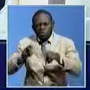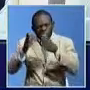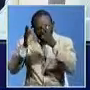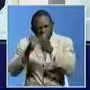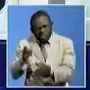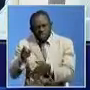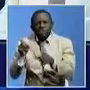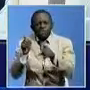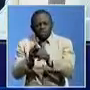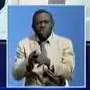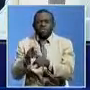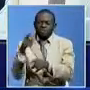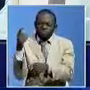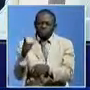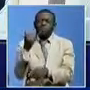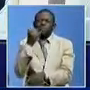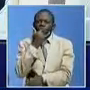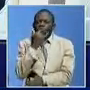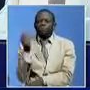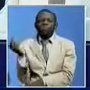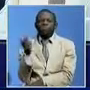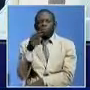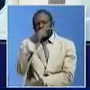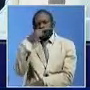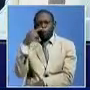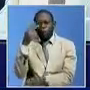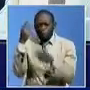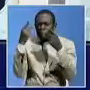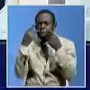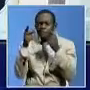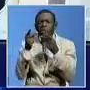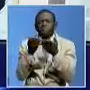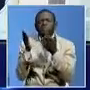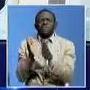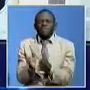servant. This is in connection to the alleged theft of